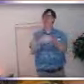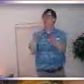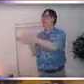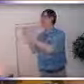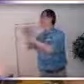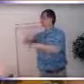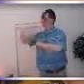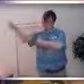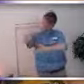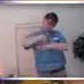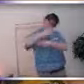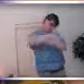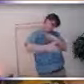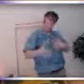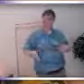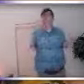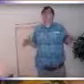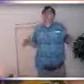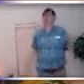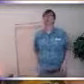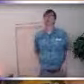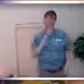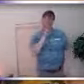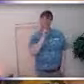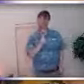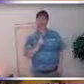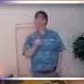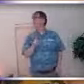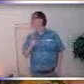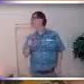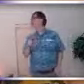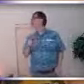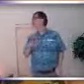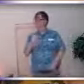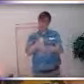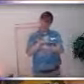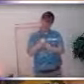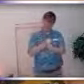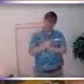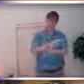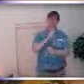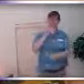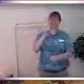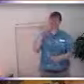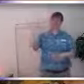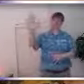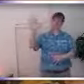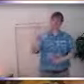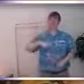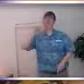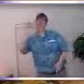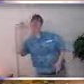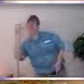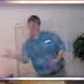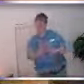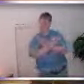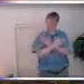out of fear. And so I'm making that caveat. First, we know we're